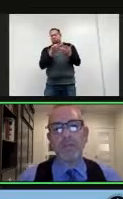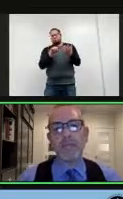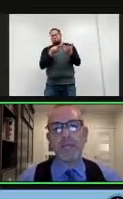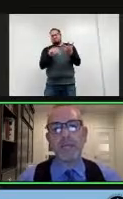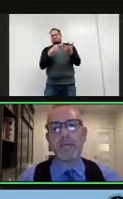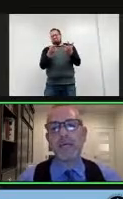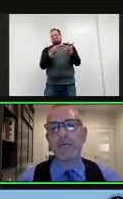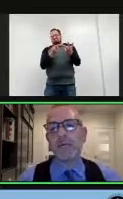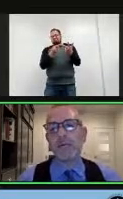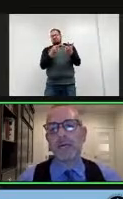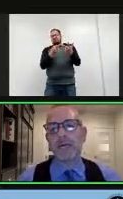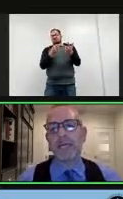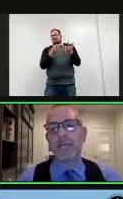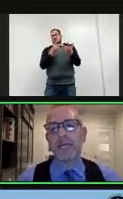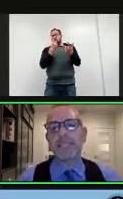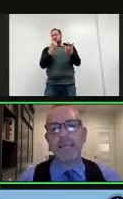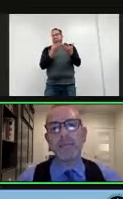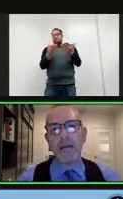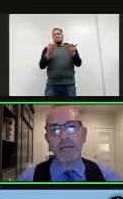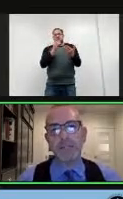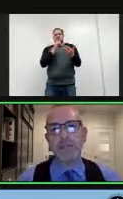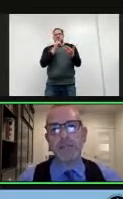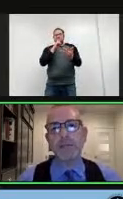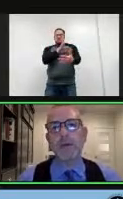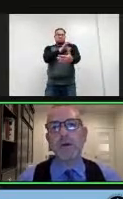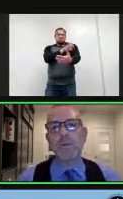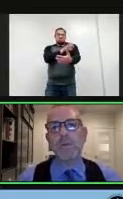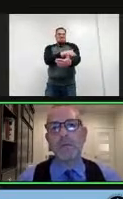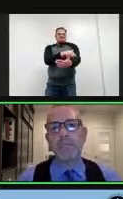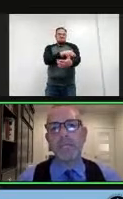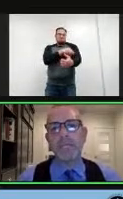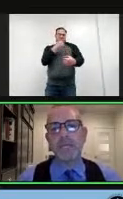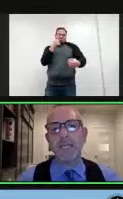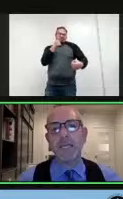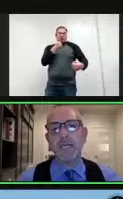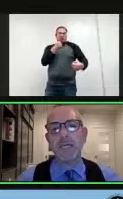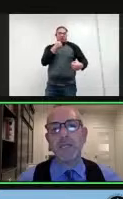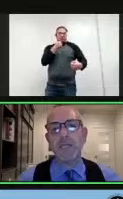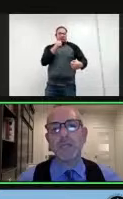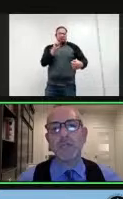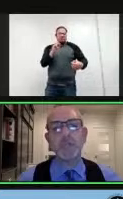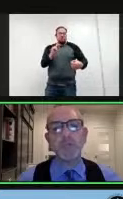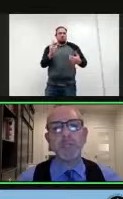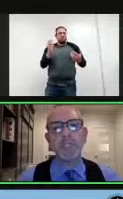powerful in Salem-Keizer was the